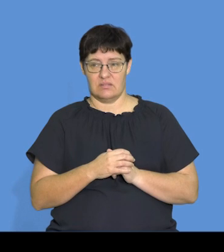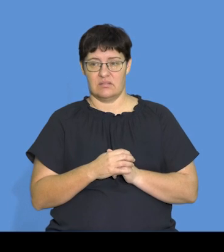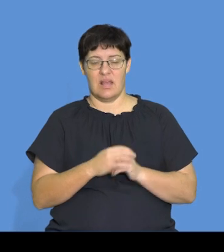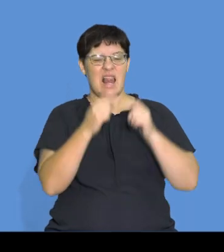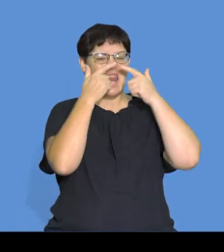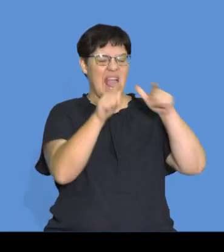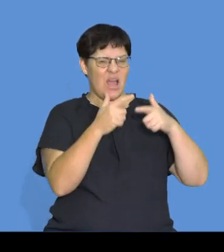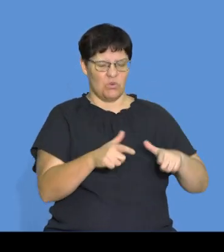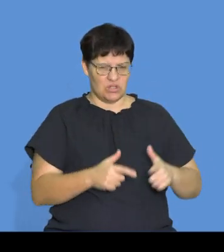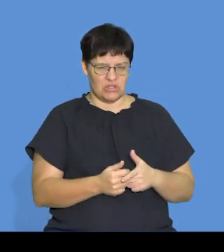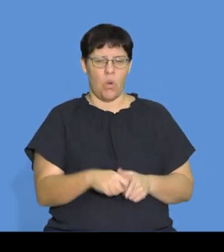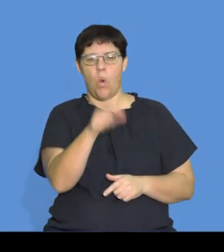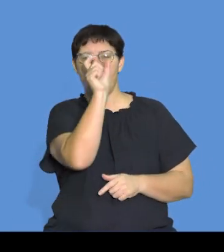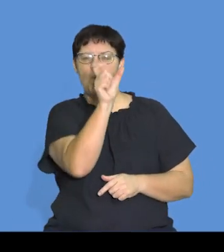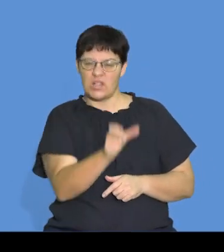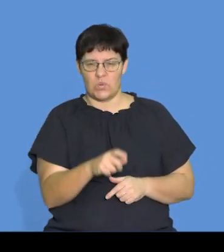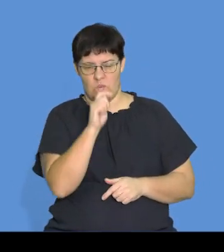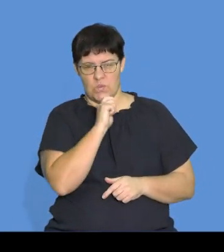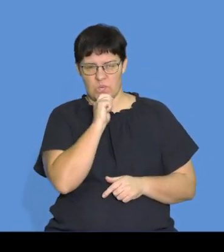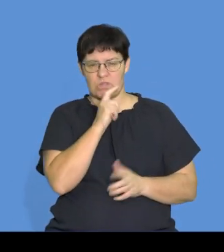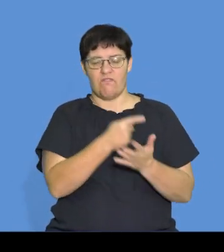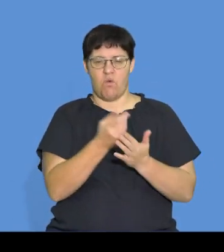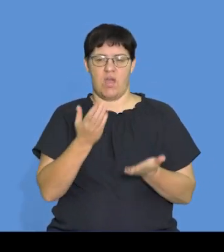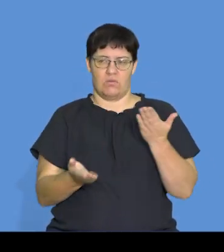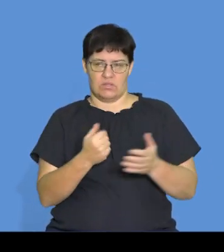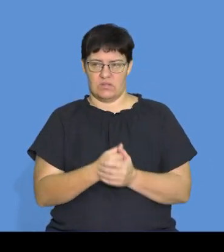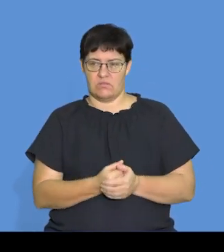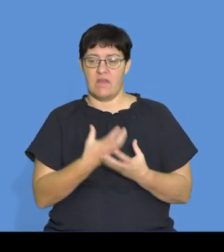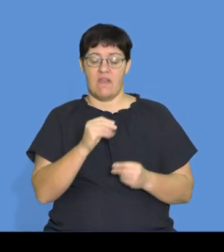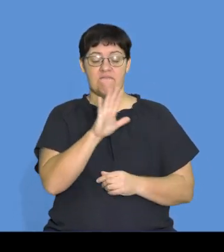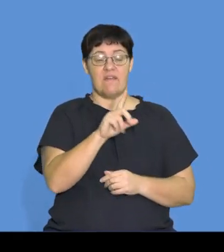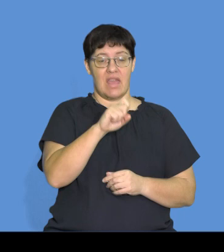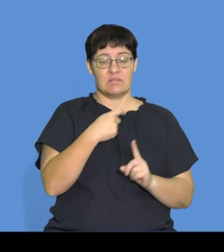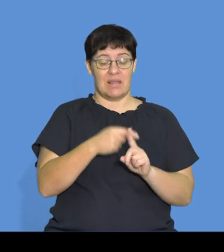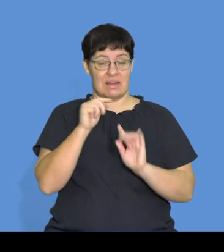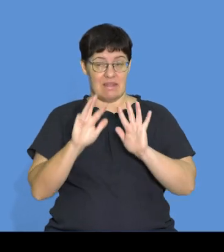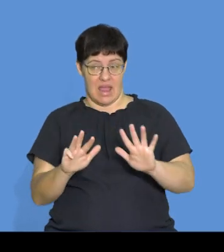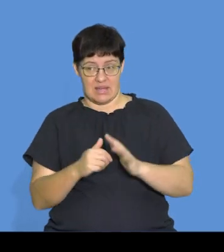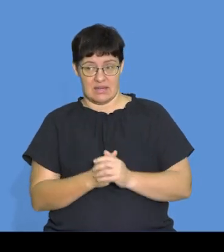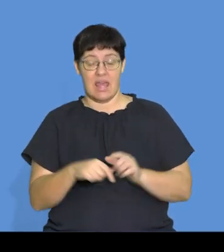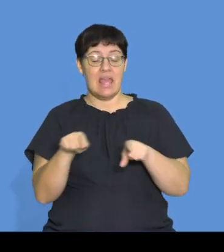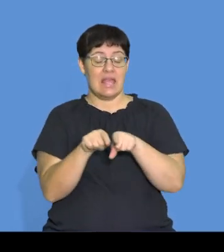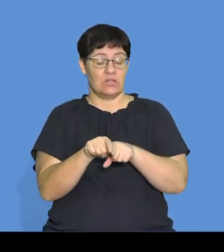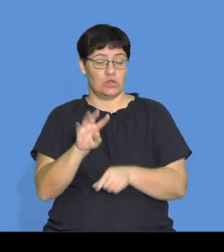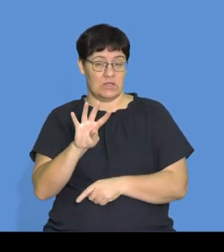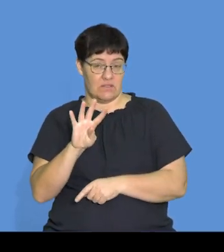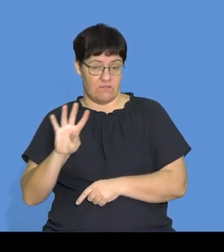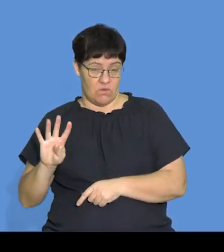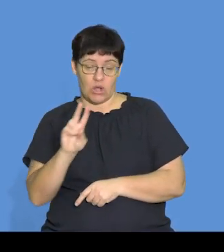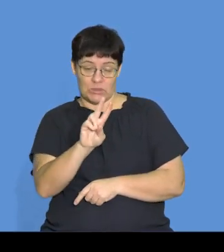language or vocab that we use for an equation. So if I have 5x plus 9 equal to